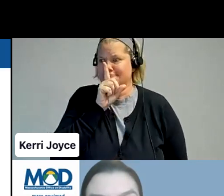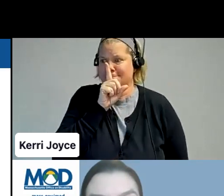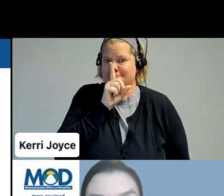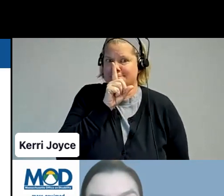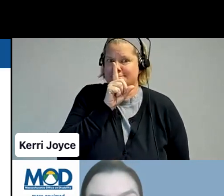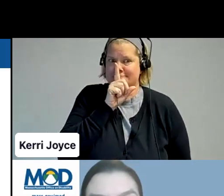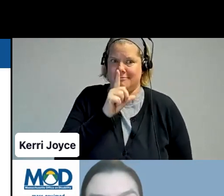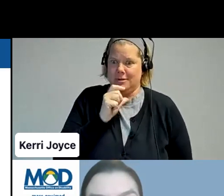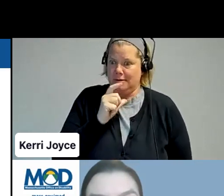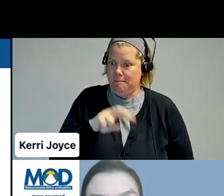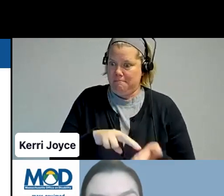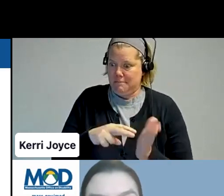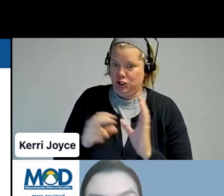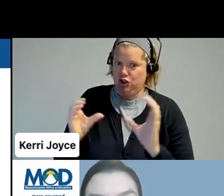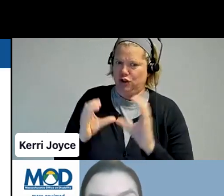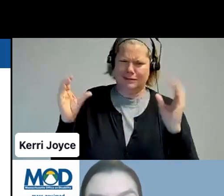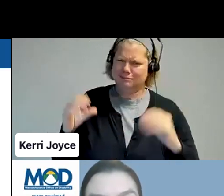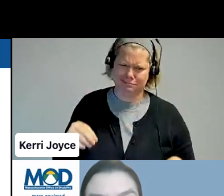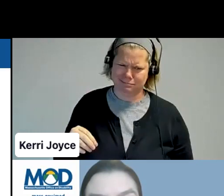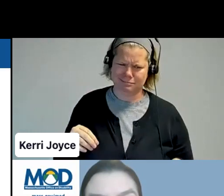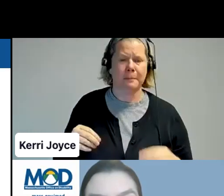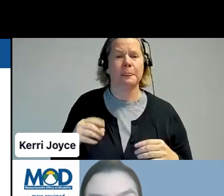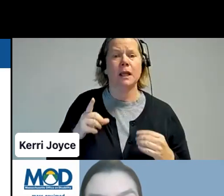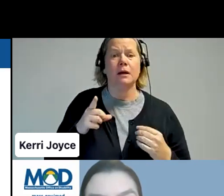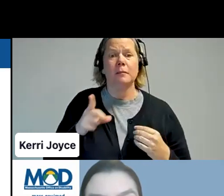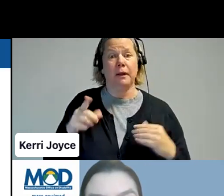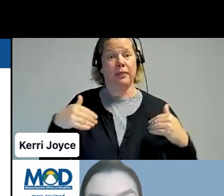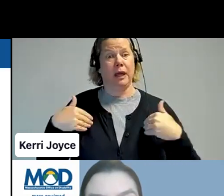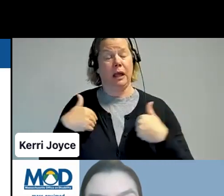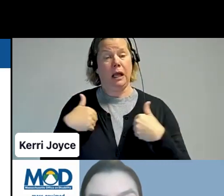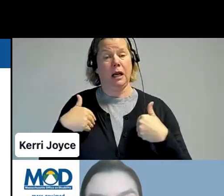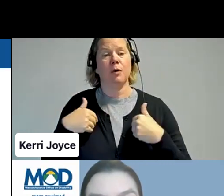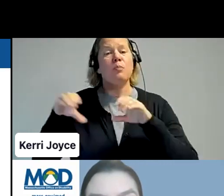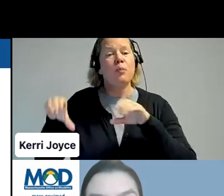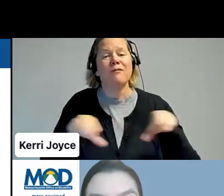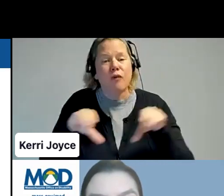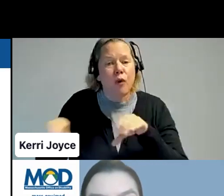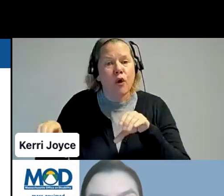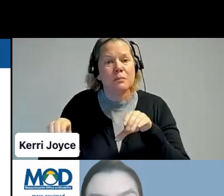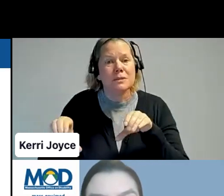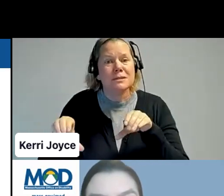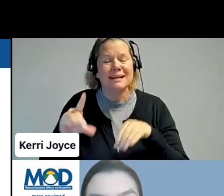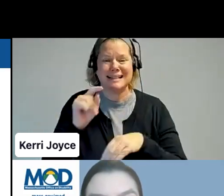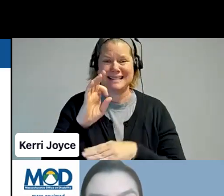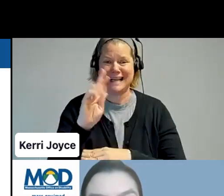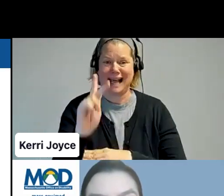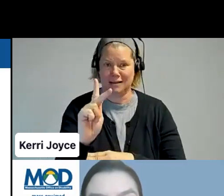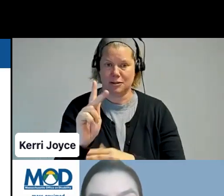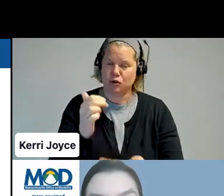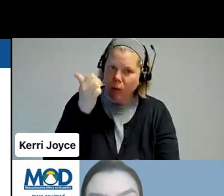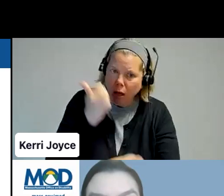service animal. What makes it a service animal is that it performs those tasks to mitigate